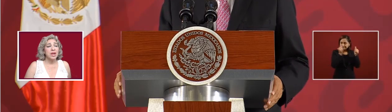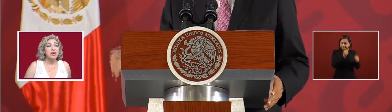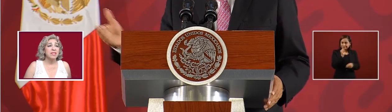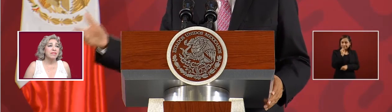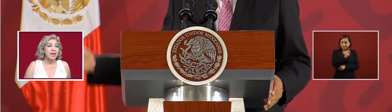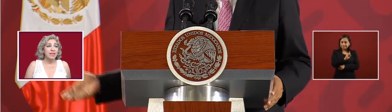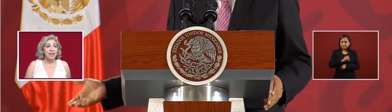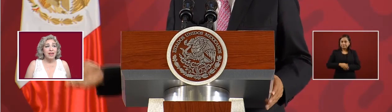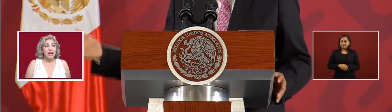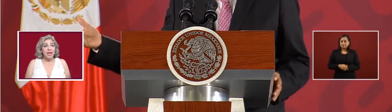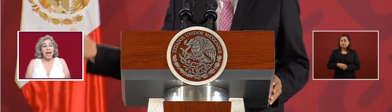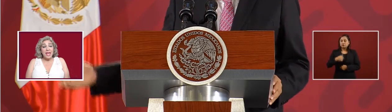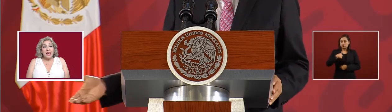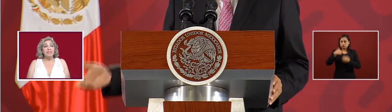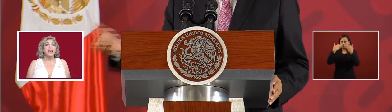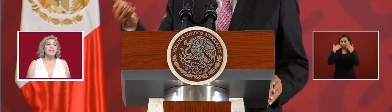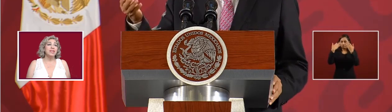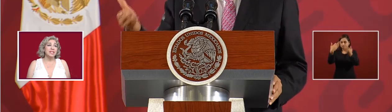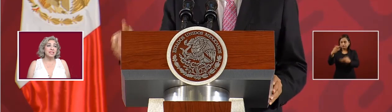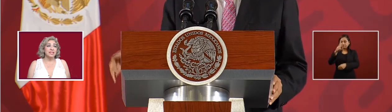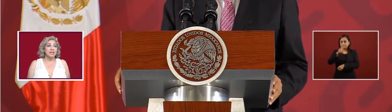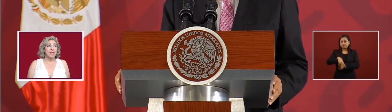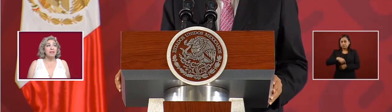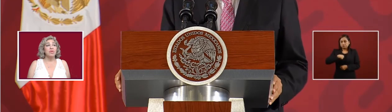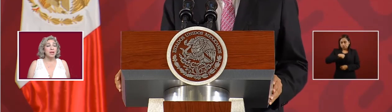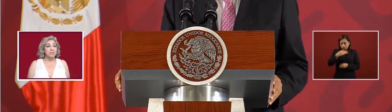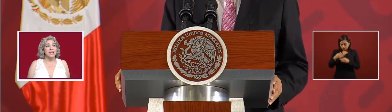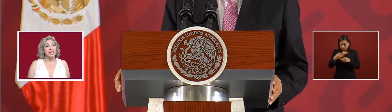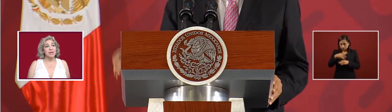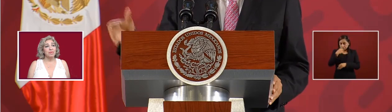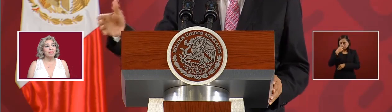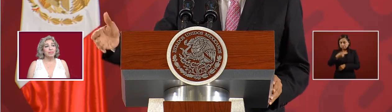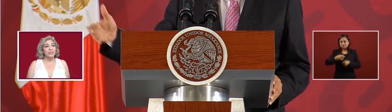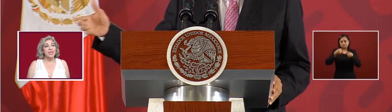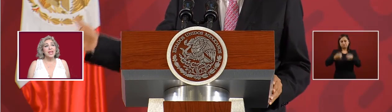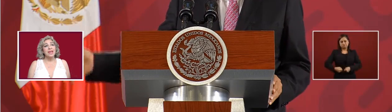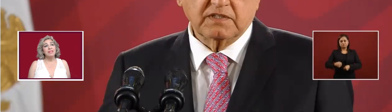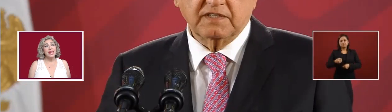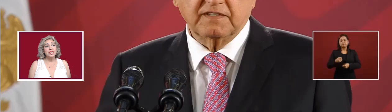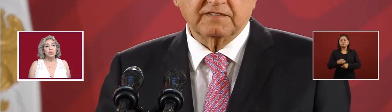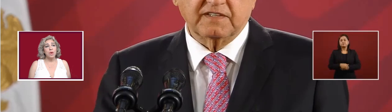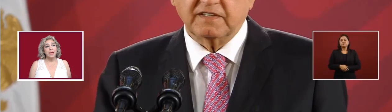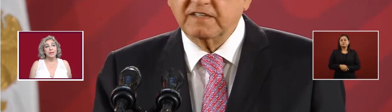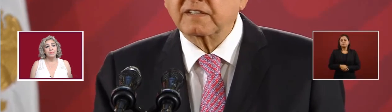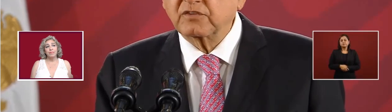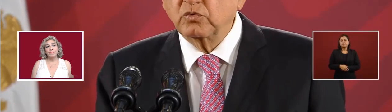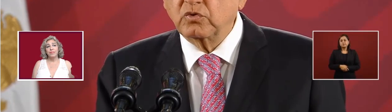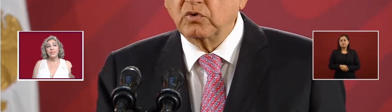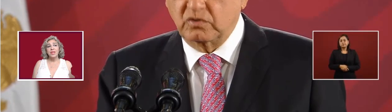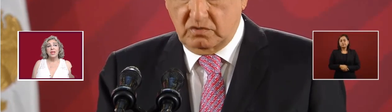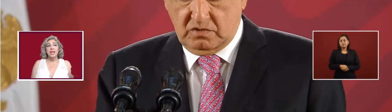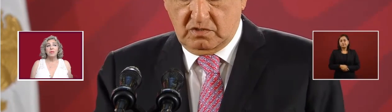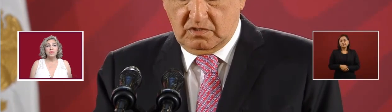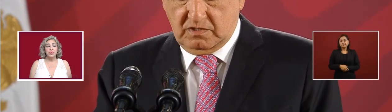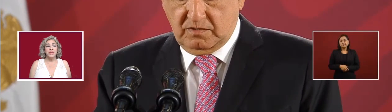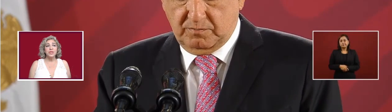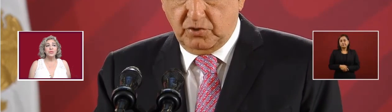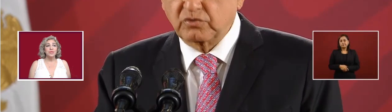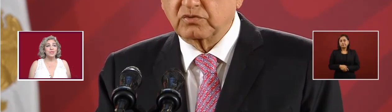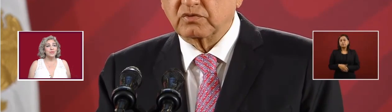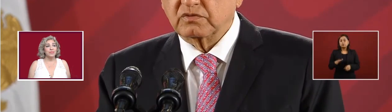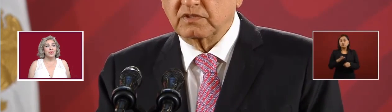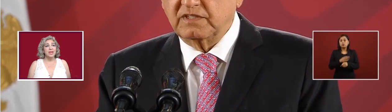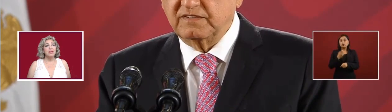regarding the fire. I have the evidence of what I'm telling you. And that is why it was